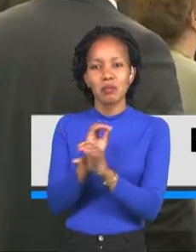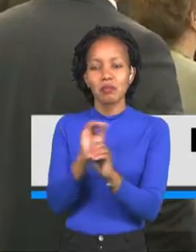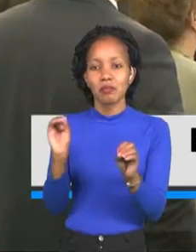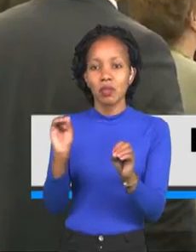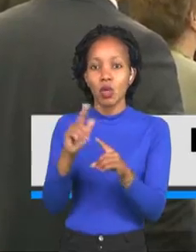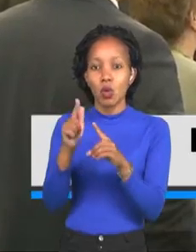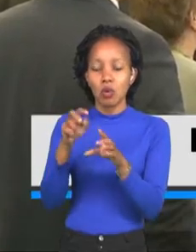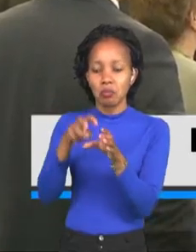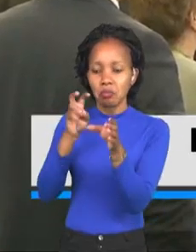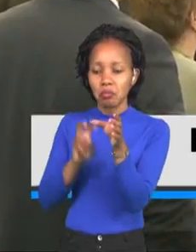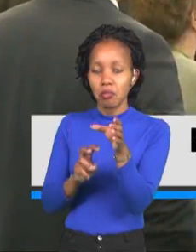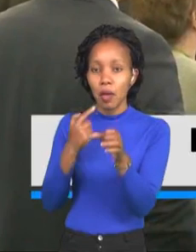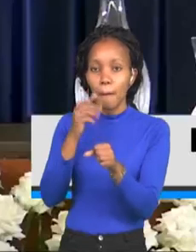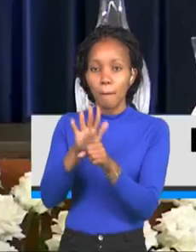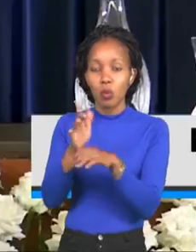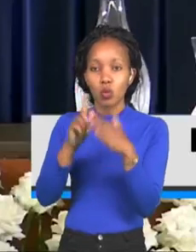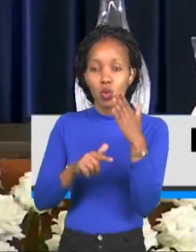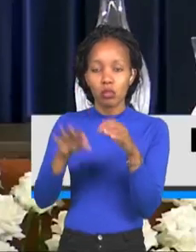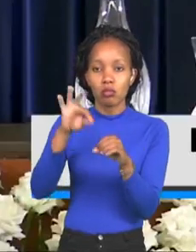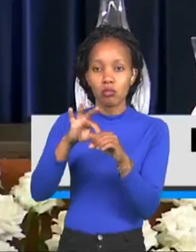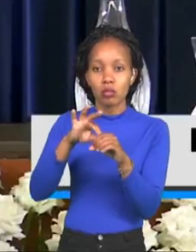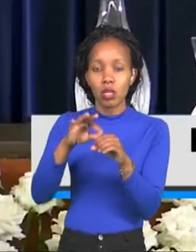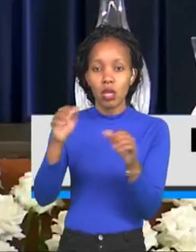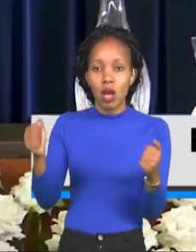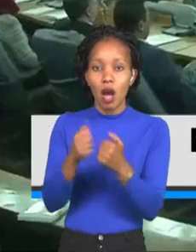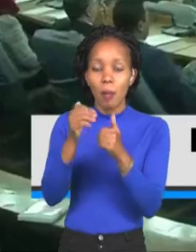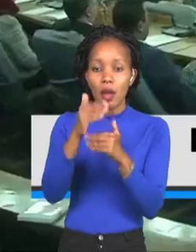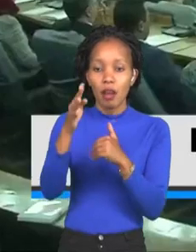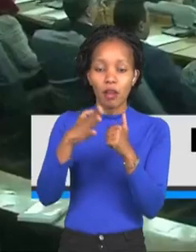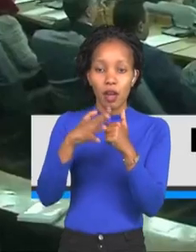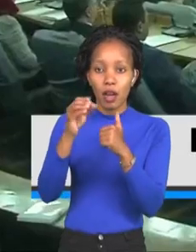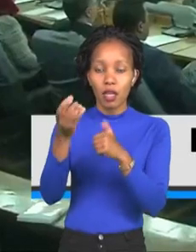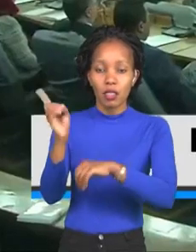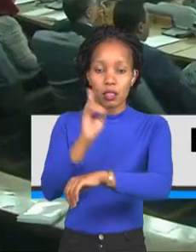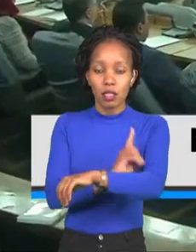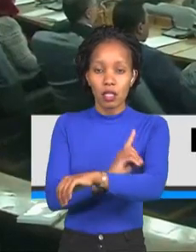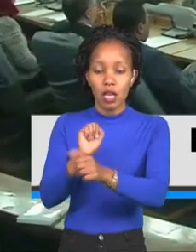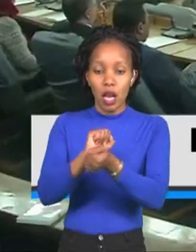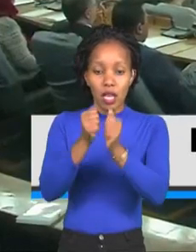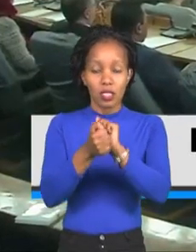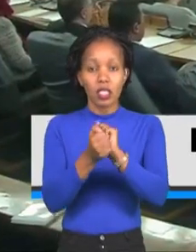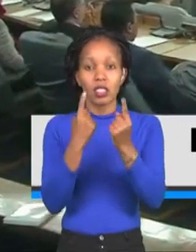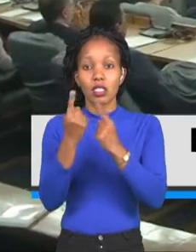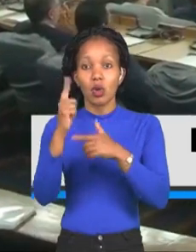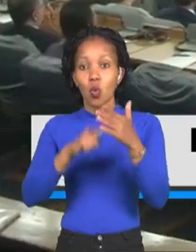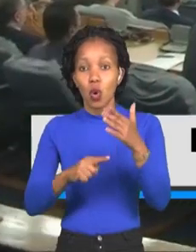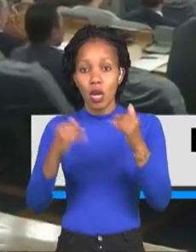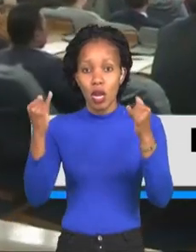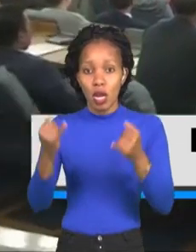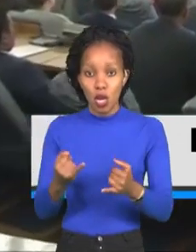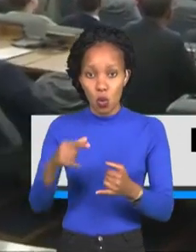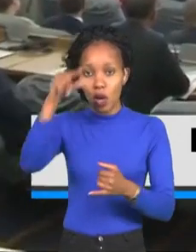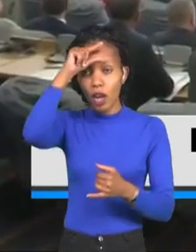down, Bouteflika promised that elections would be held after 90 days as part of a transition he said would usher in a new